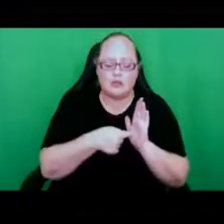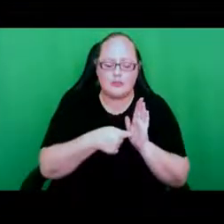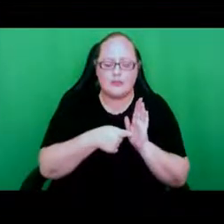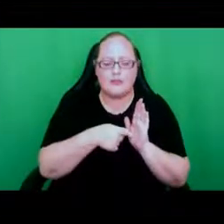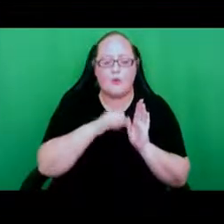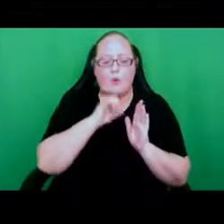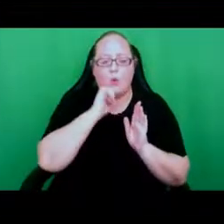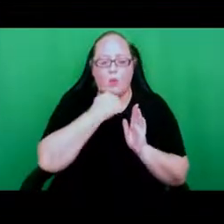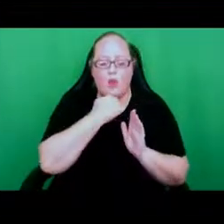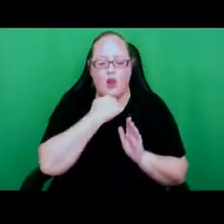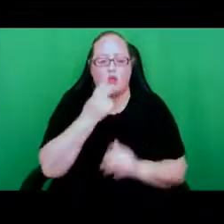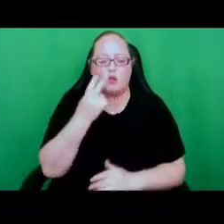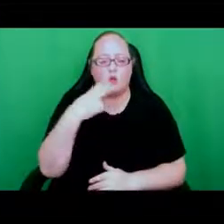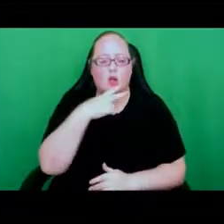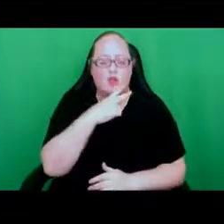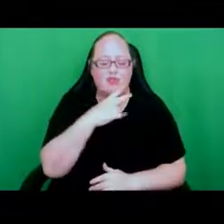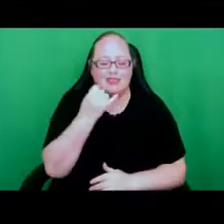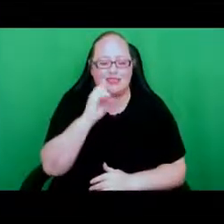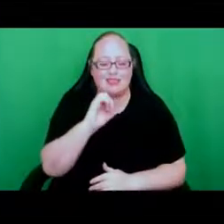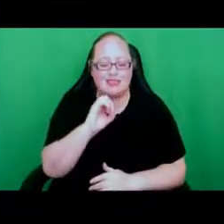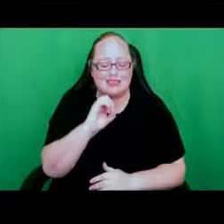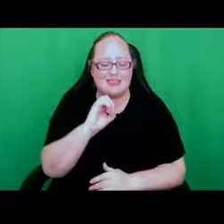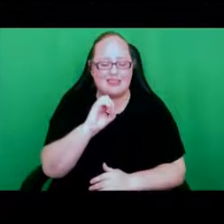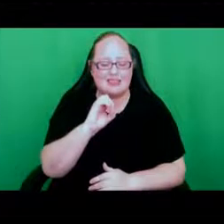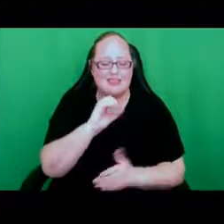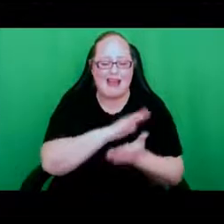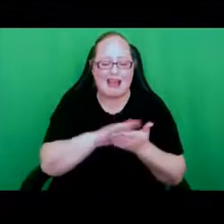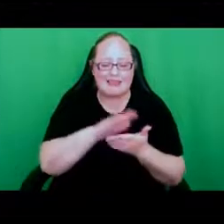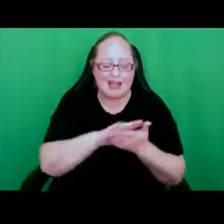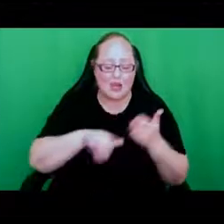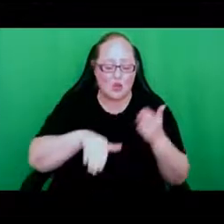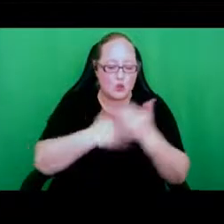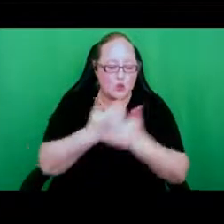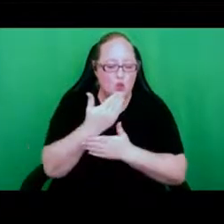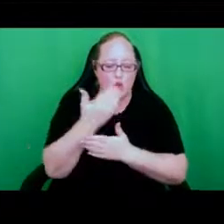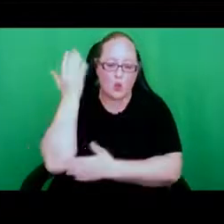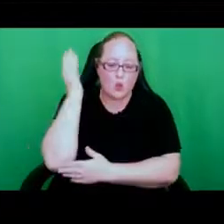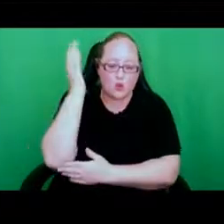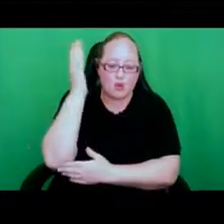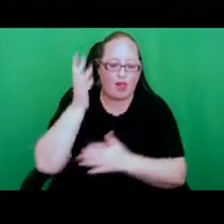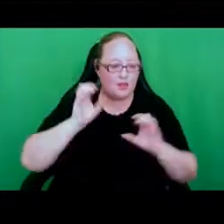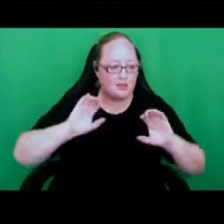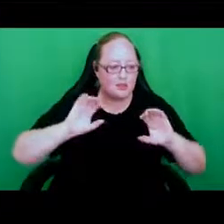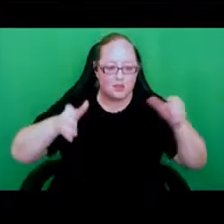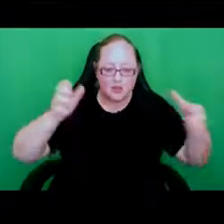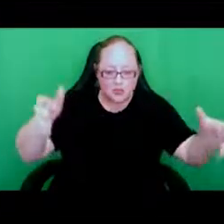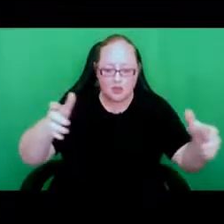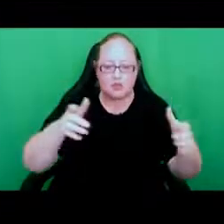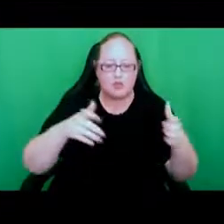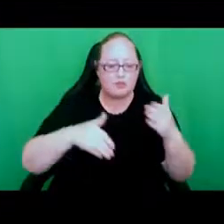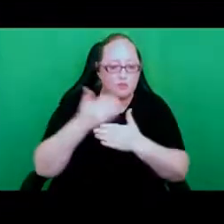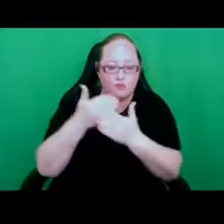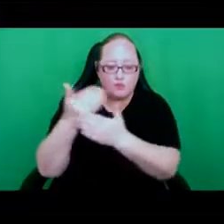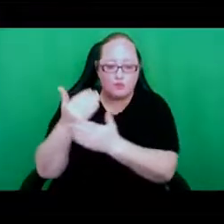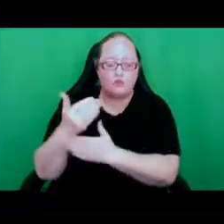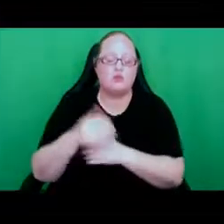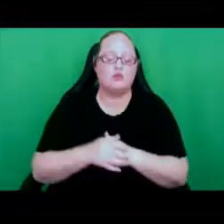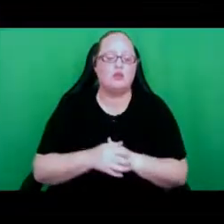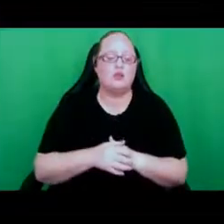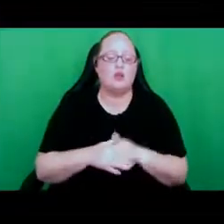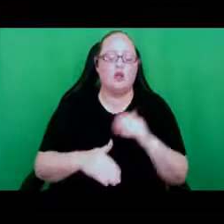260 hectares of new woodland across the scheme. So we will also provide a new public footpath over